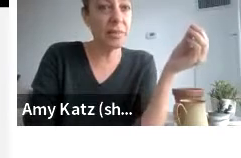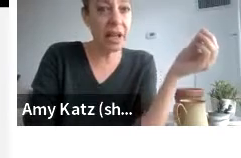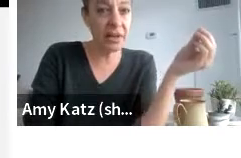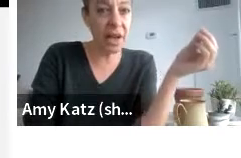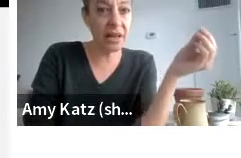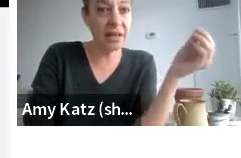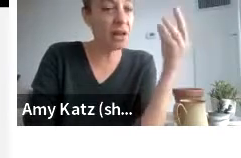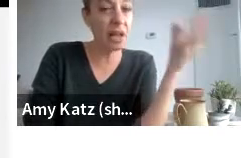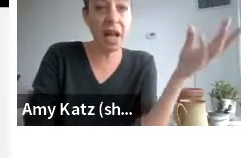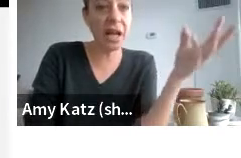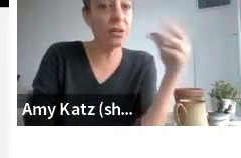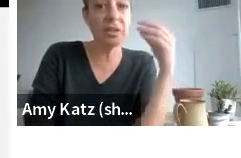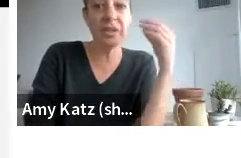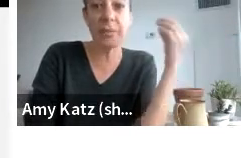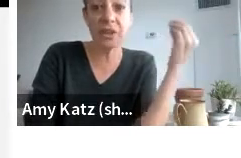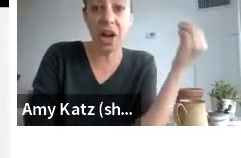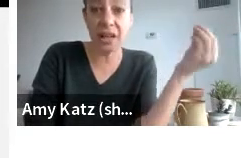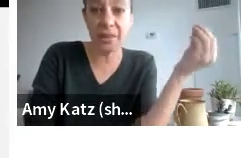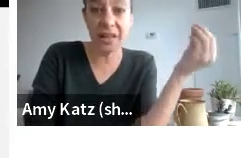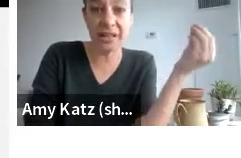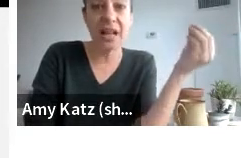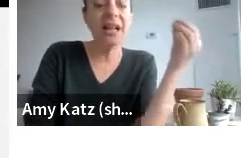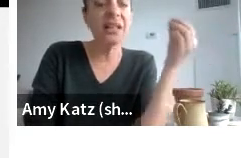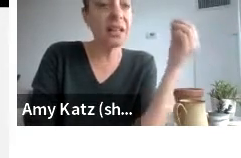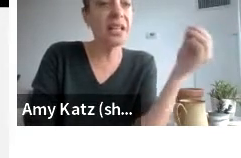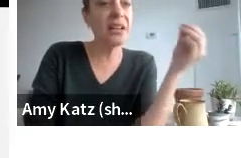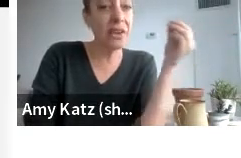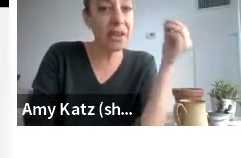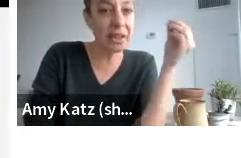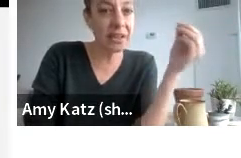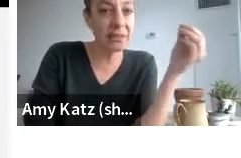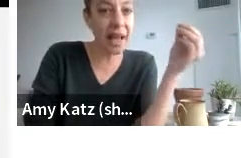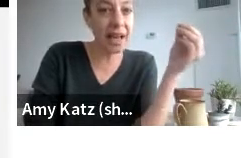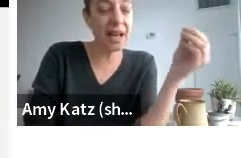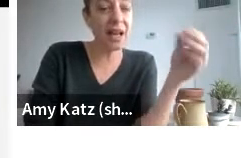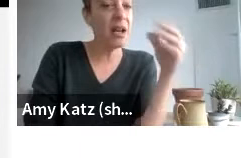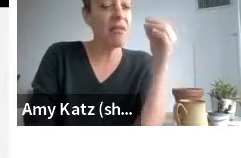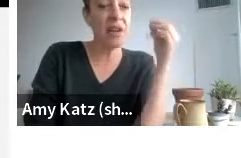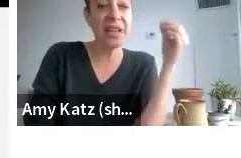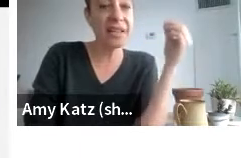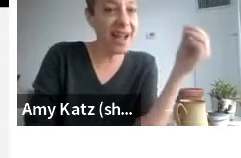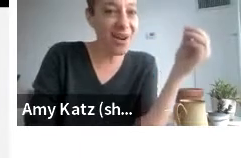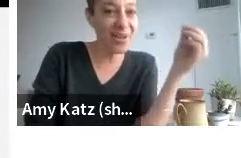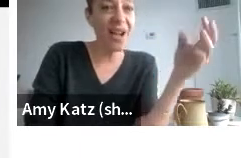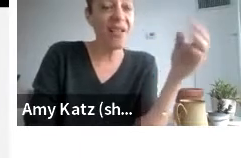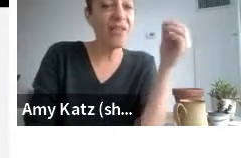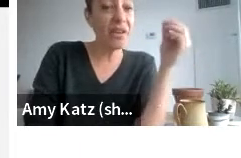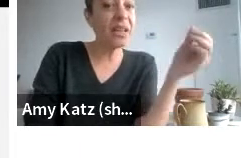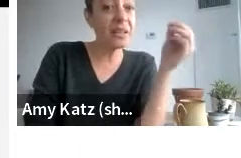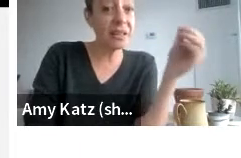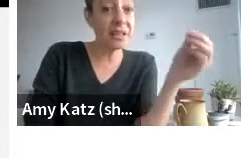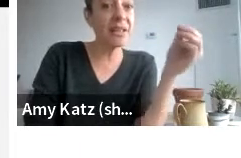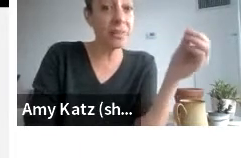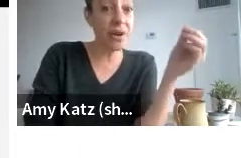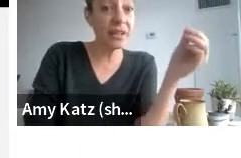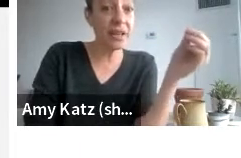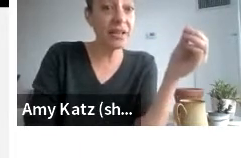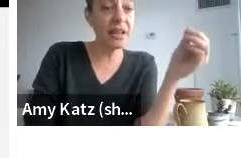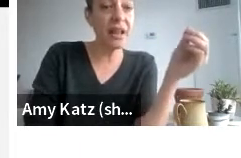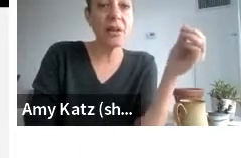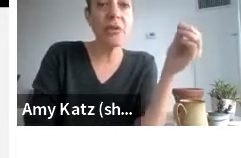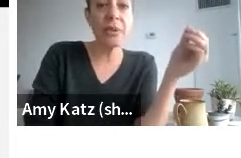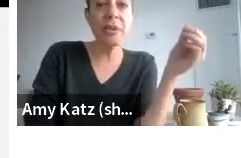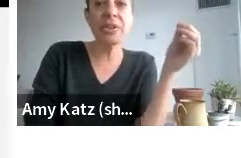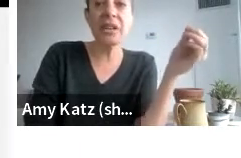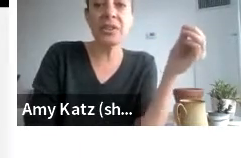to public health guidance online or separate documents, it's going to take a very systematic, very loud, very consistent